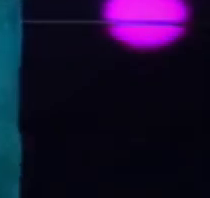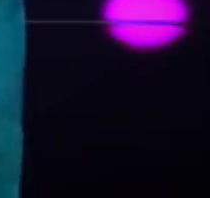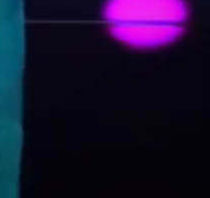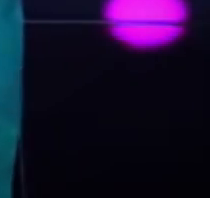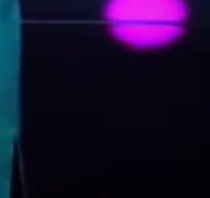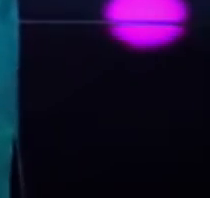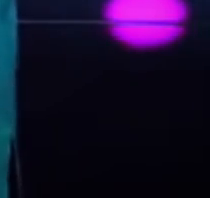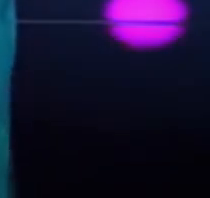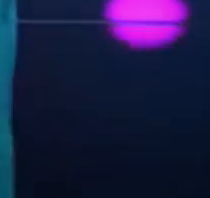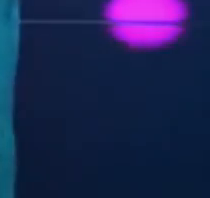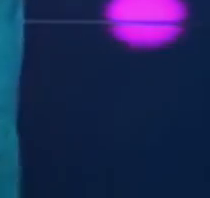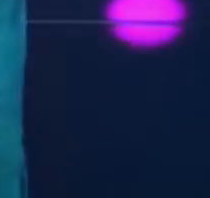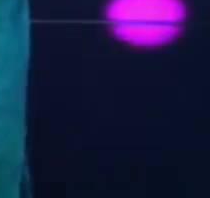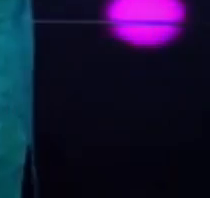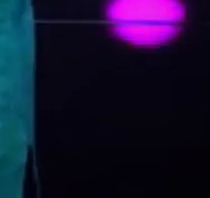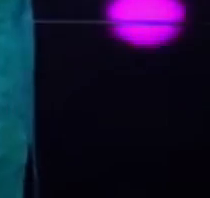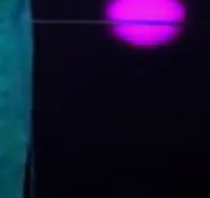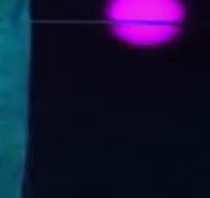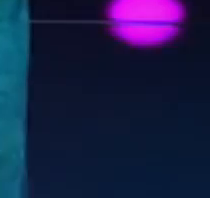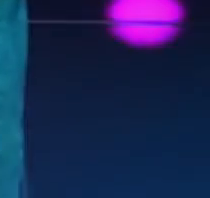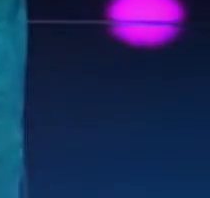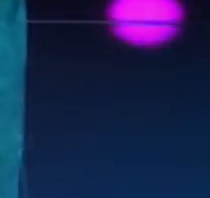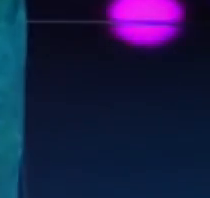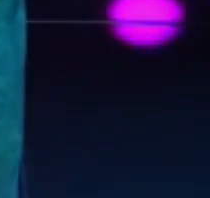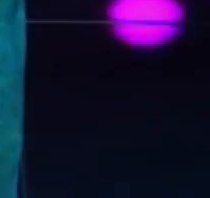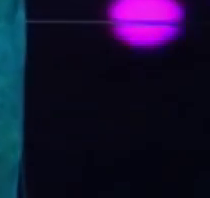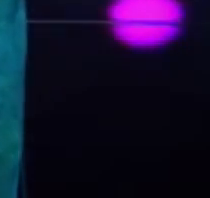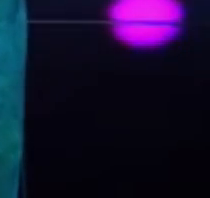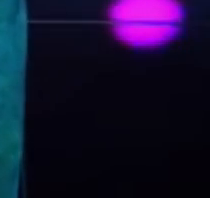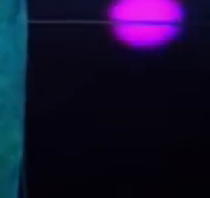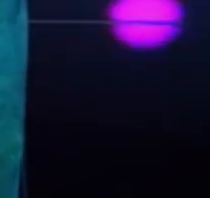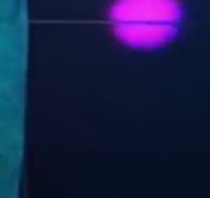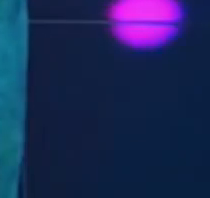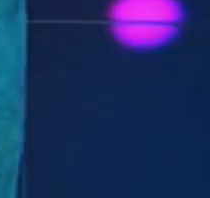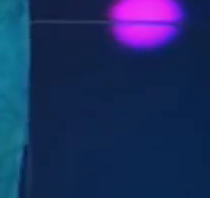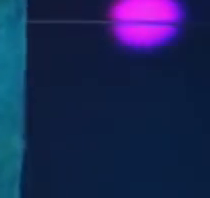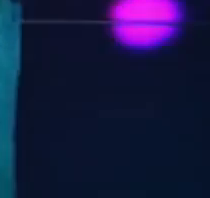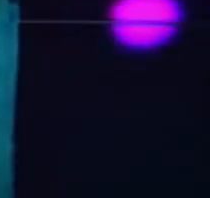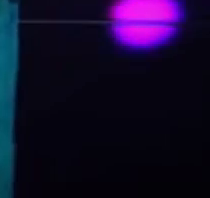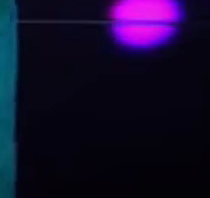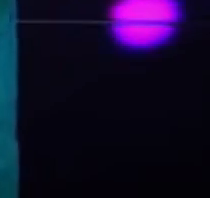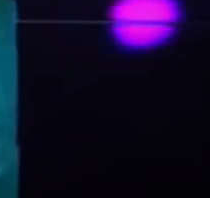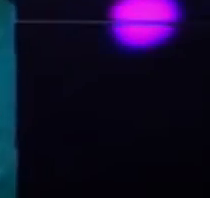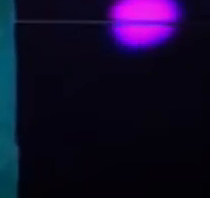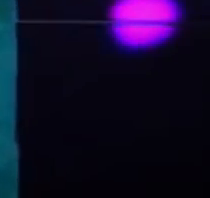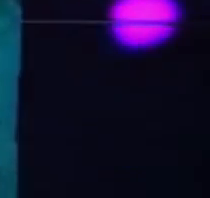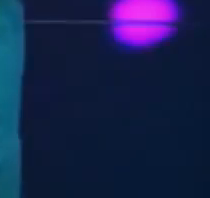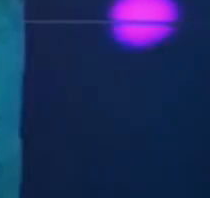But please, try not to take yourself too